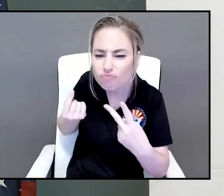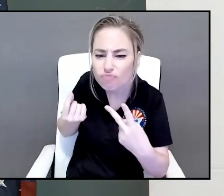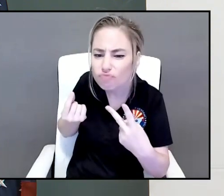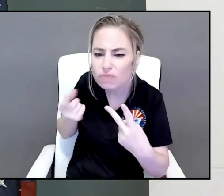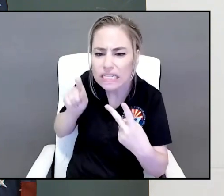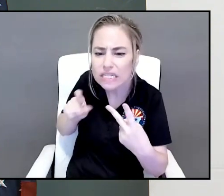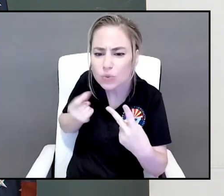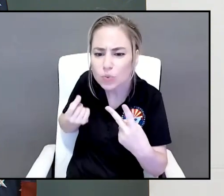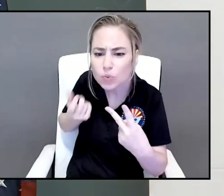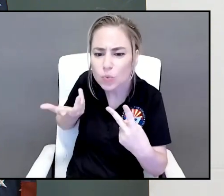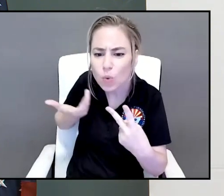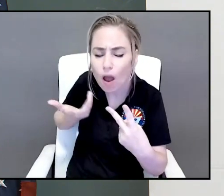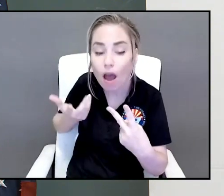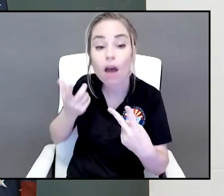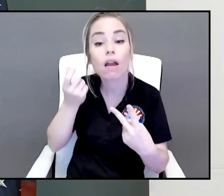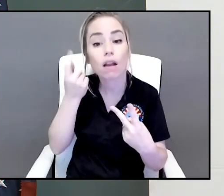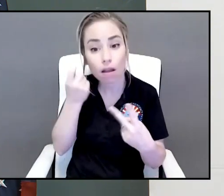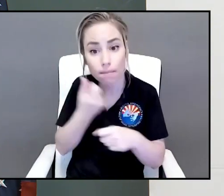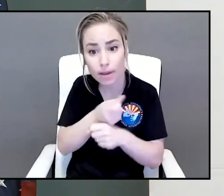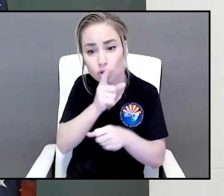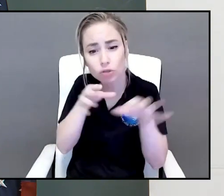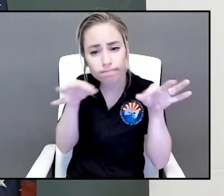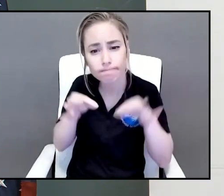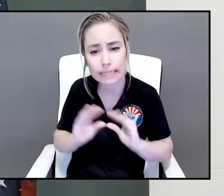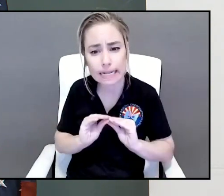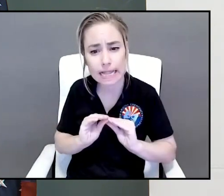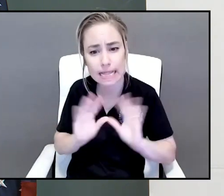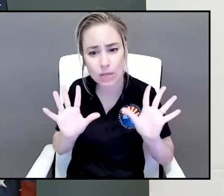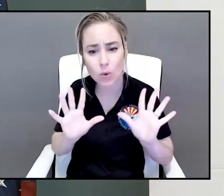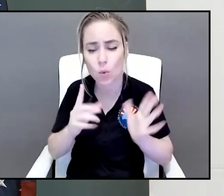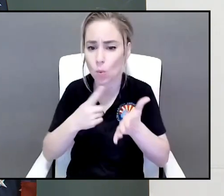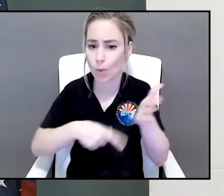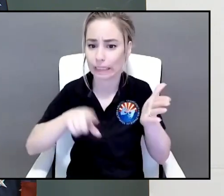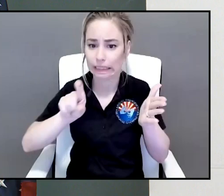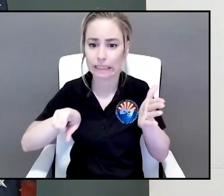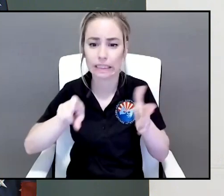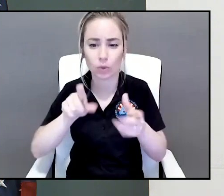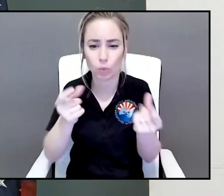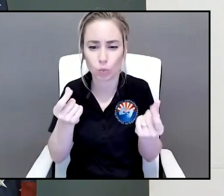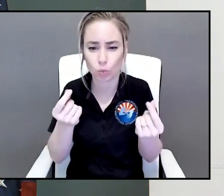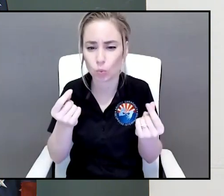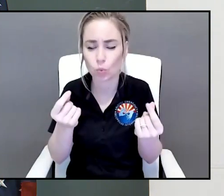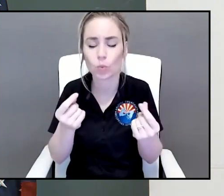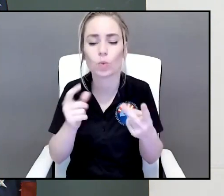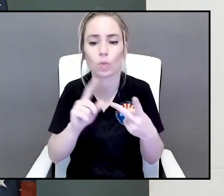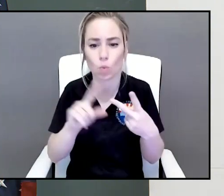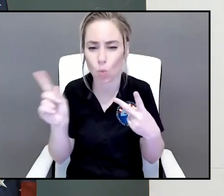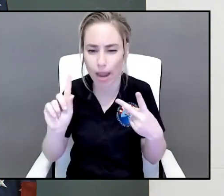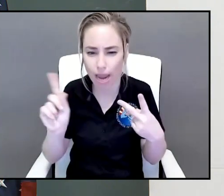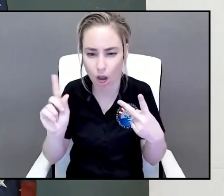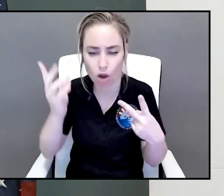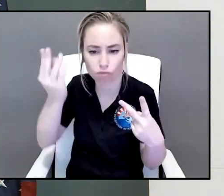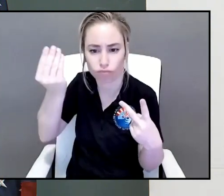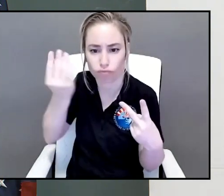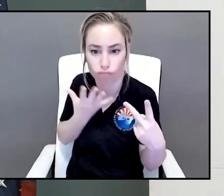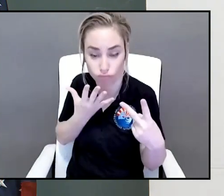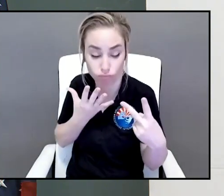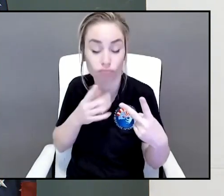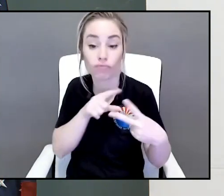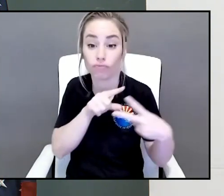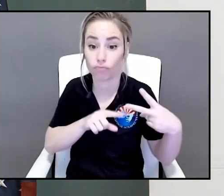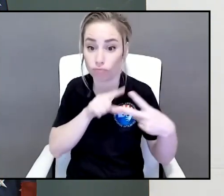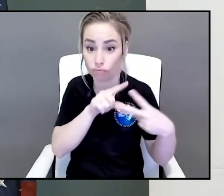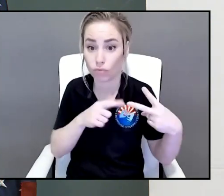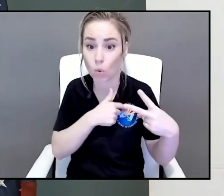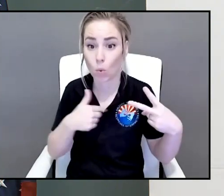that work, we have a good understanding of what needs to be done and where it's at. And then at that point, that information gets put on a map and